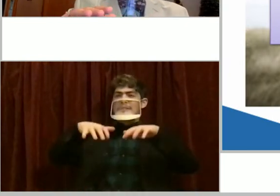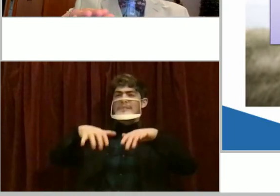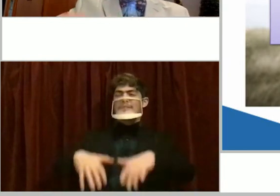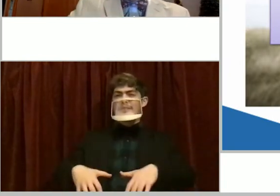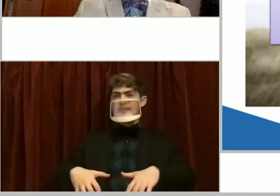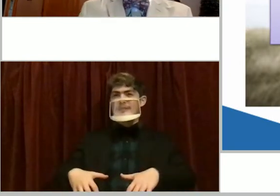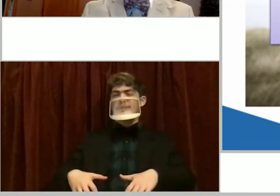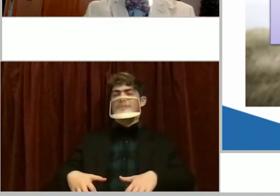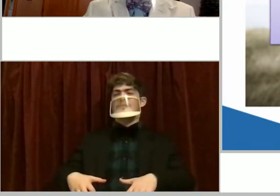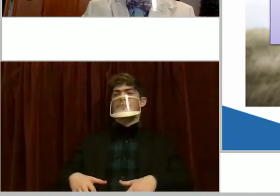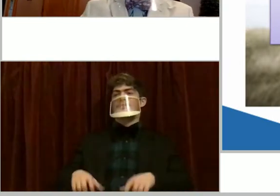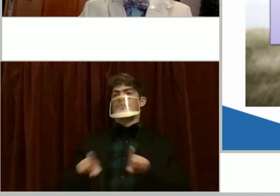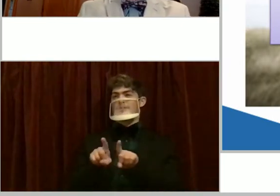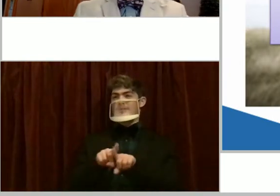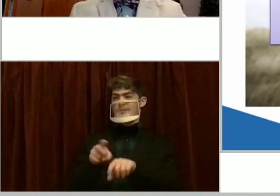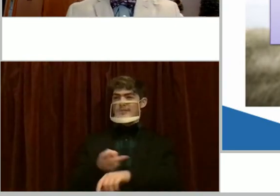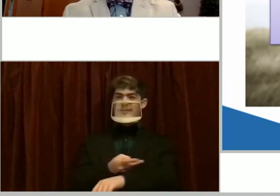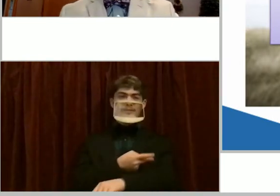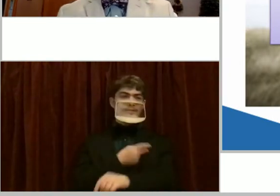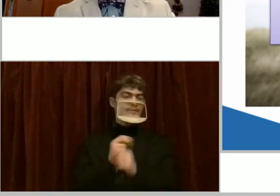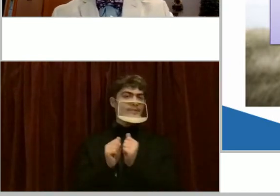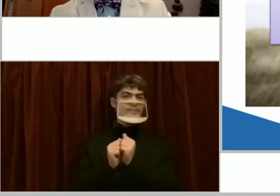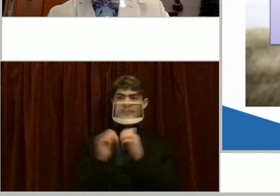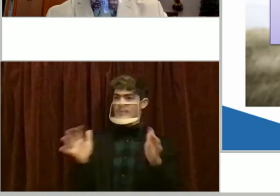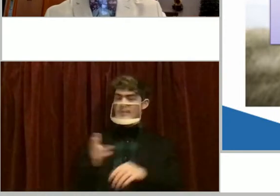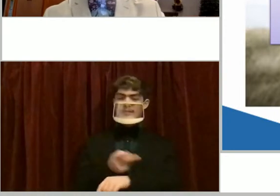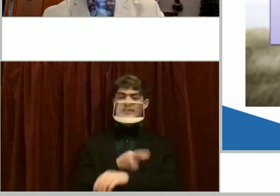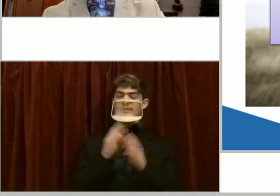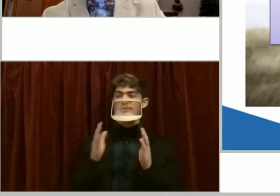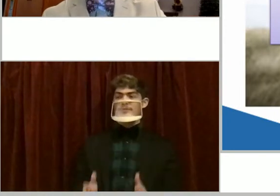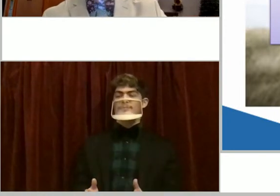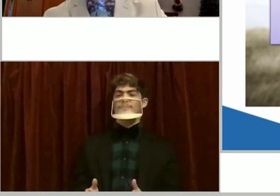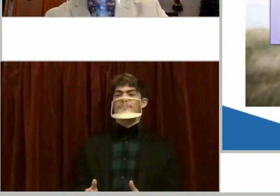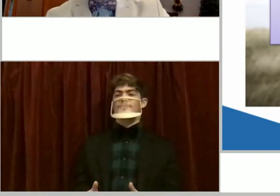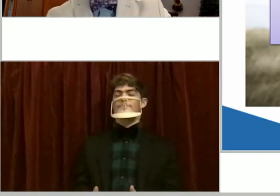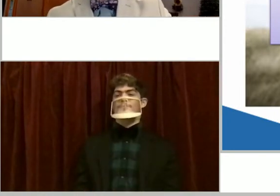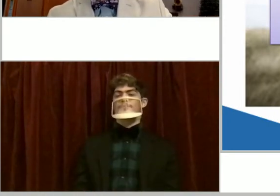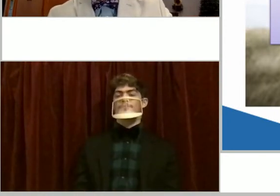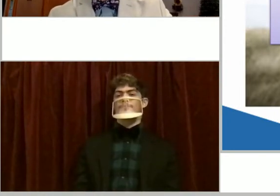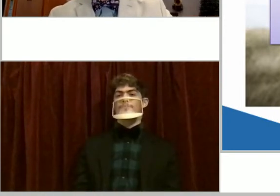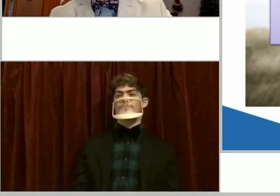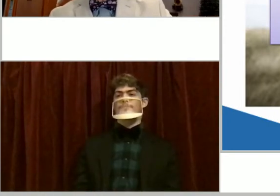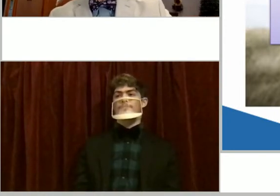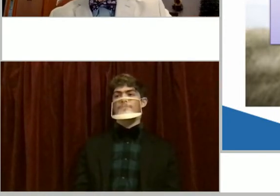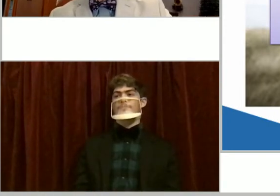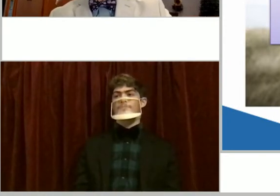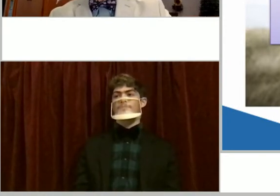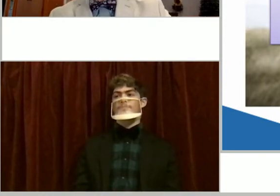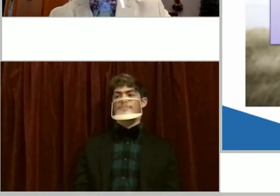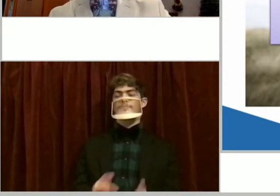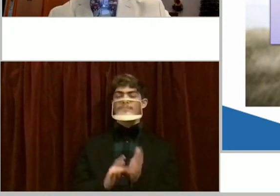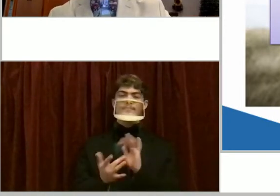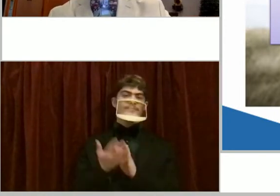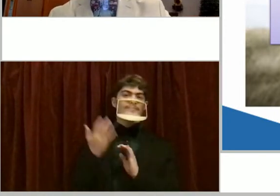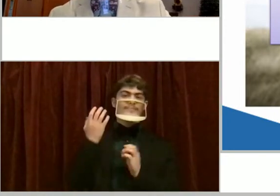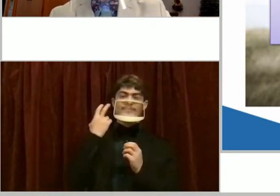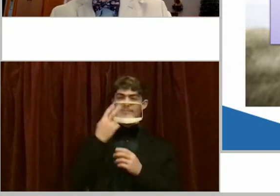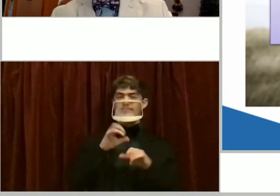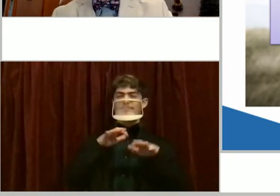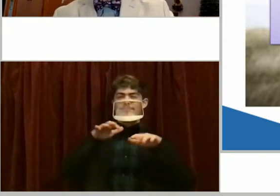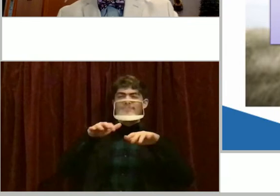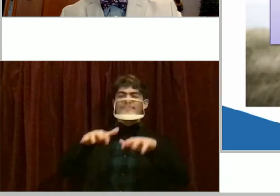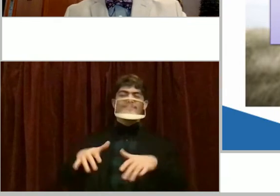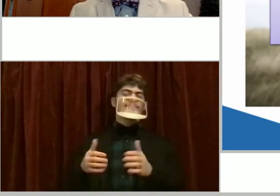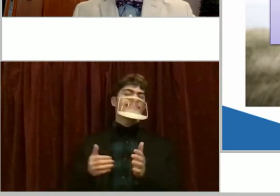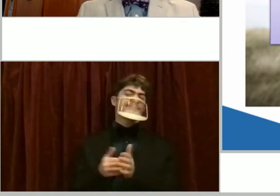says, like sheep without a shepherd, Matthew 9:36. He knew they were vulnerable He